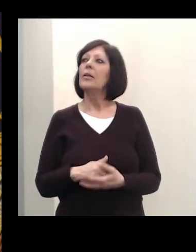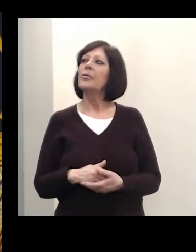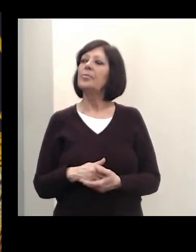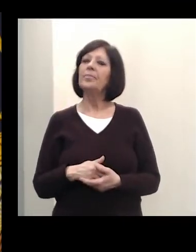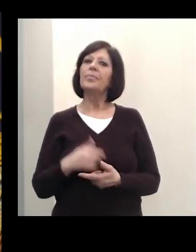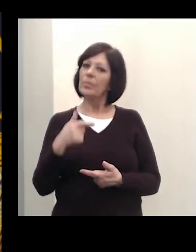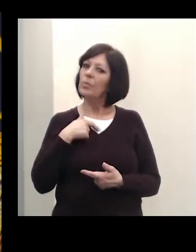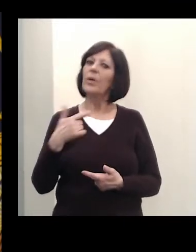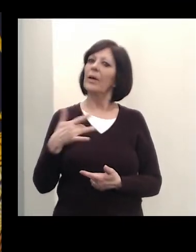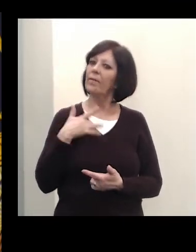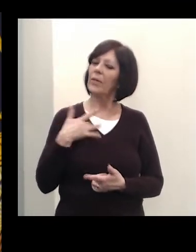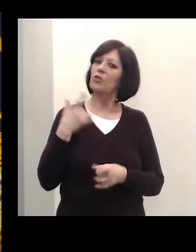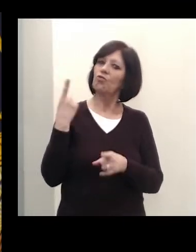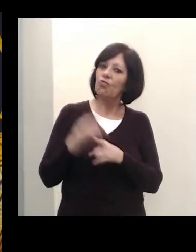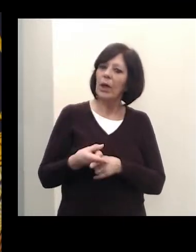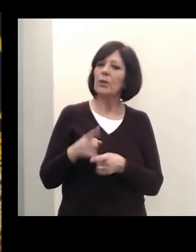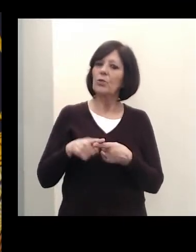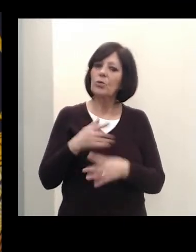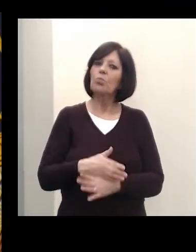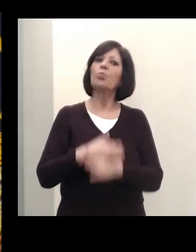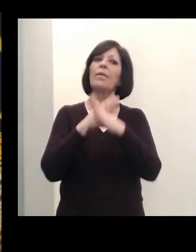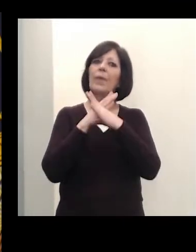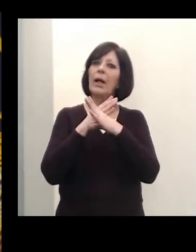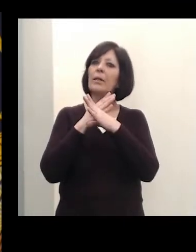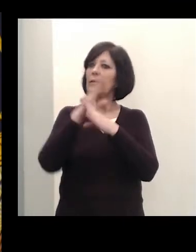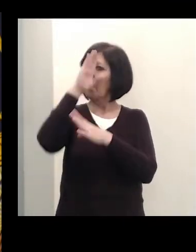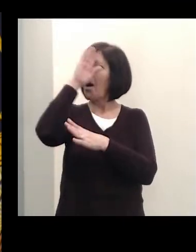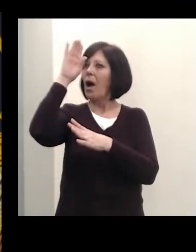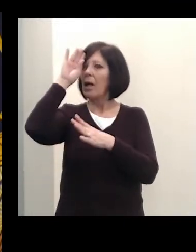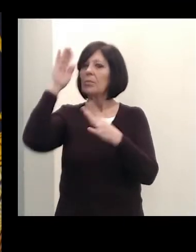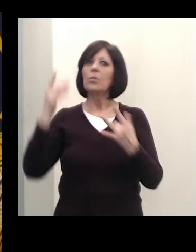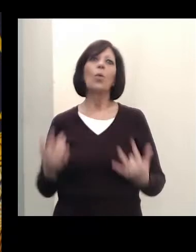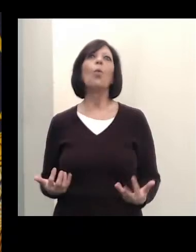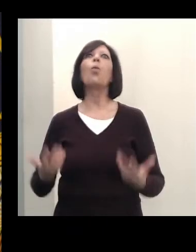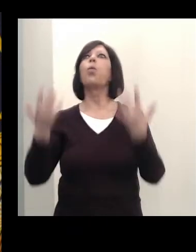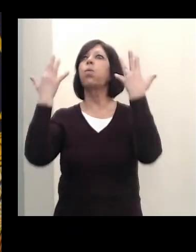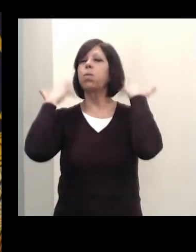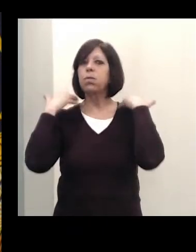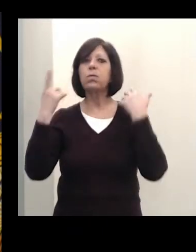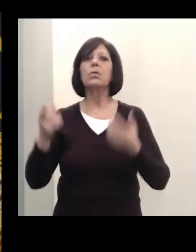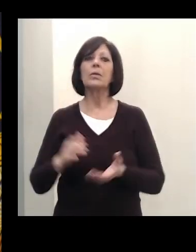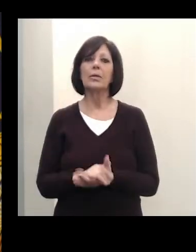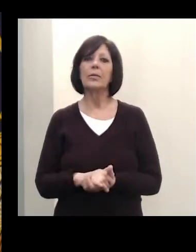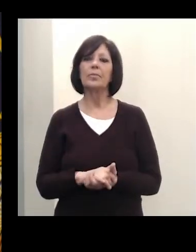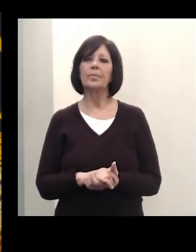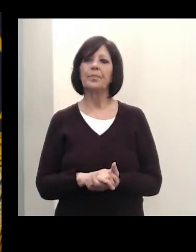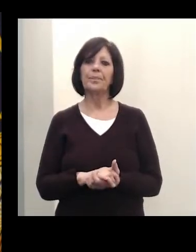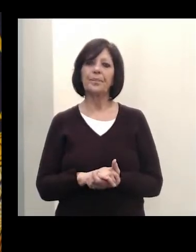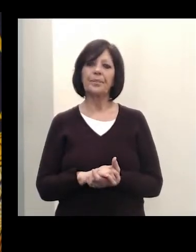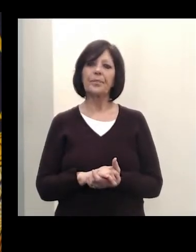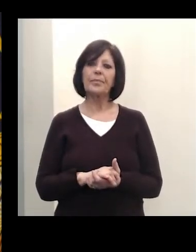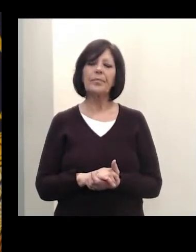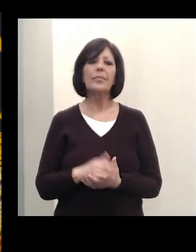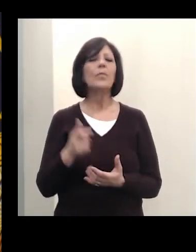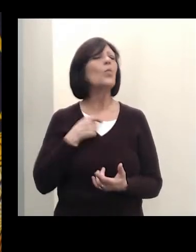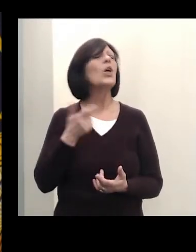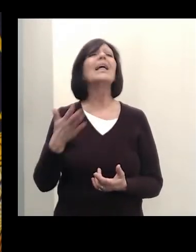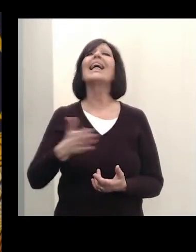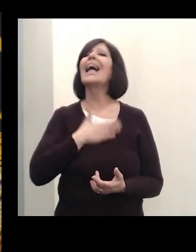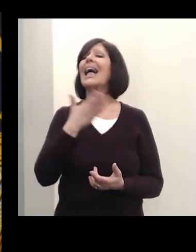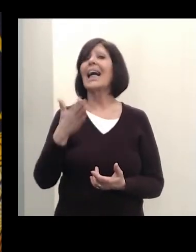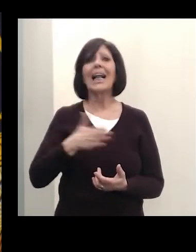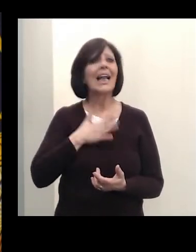it was the right thing to do to prevent the hospitals from just basically drowning in patients. We're glad to see